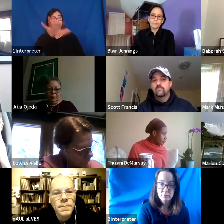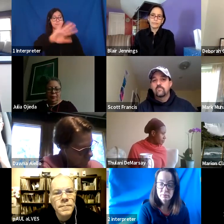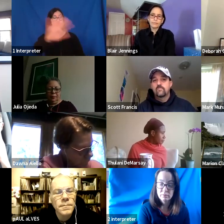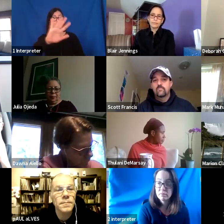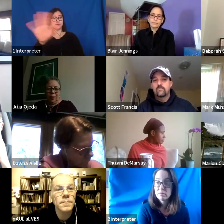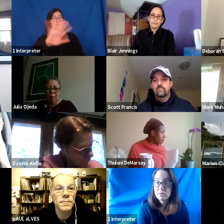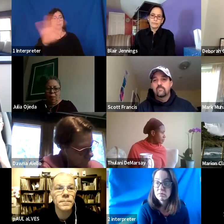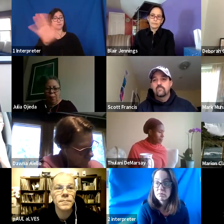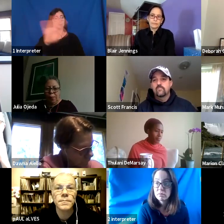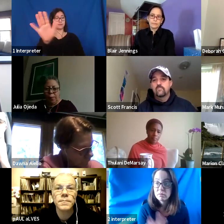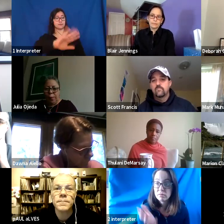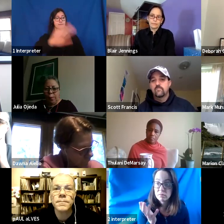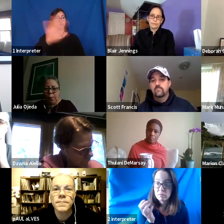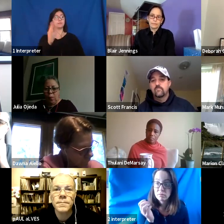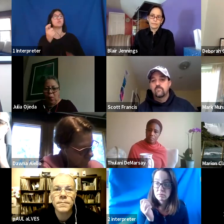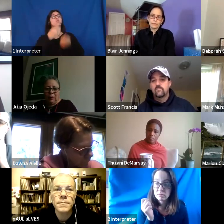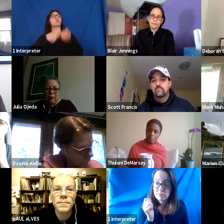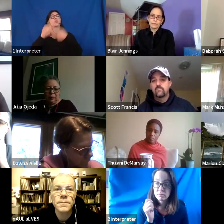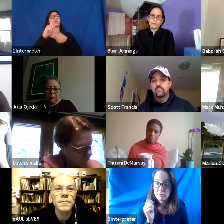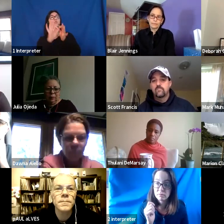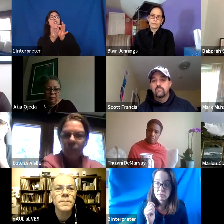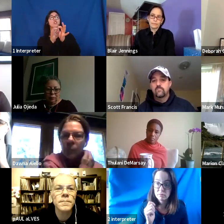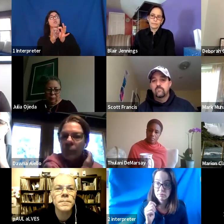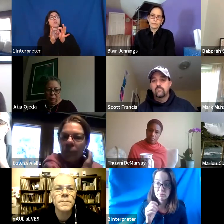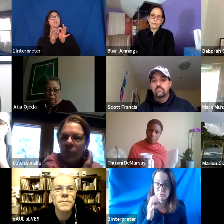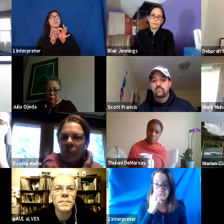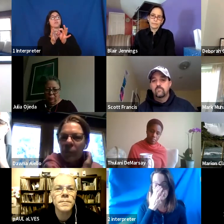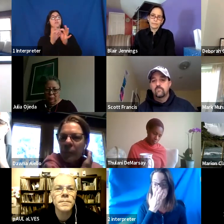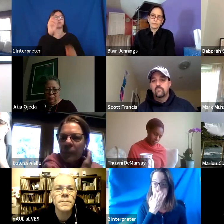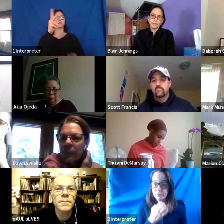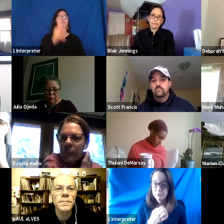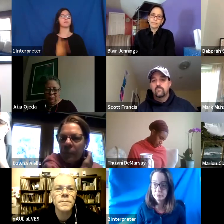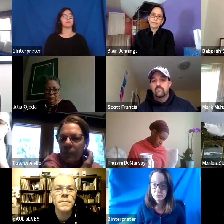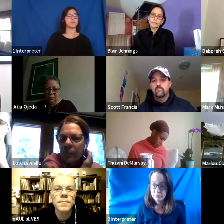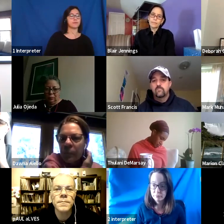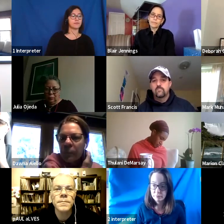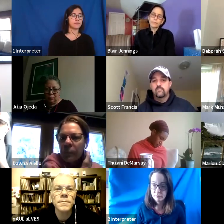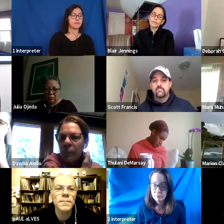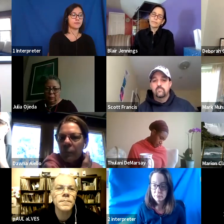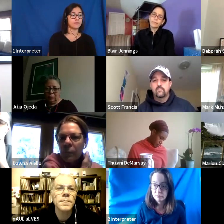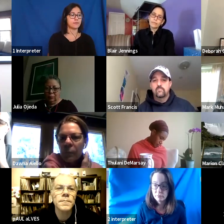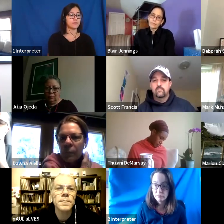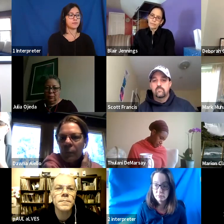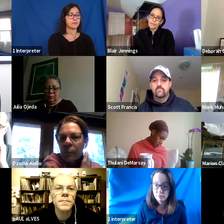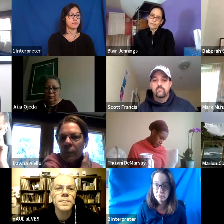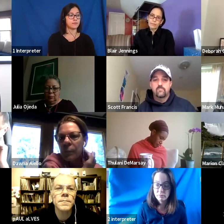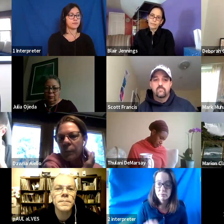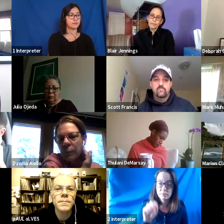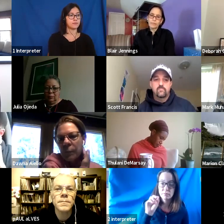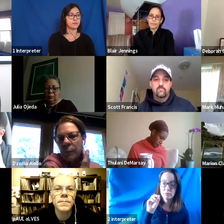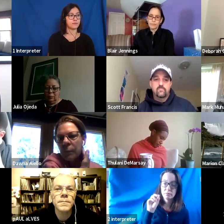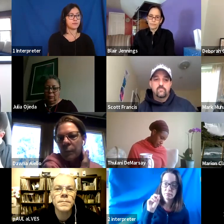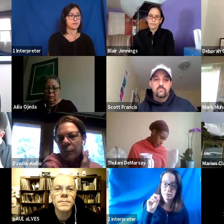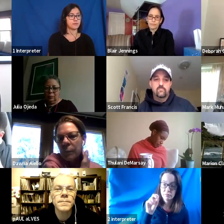So Deborah, I have a question. Could this also be considered a way of calling people in